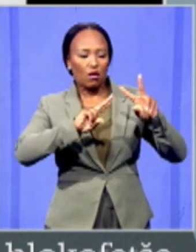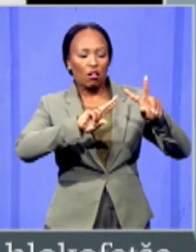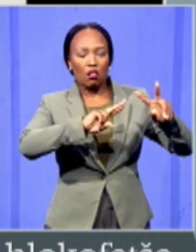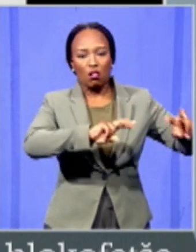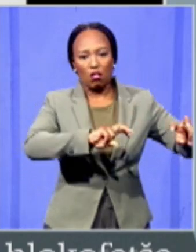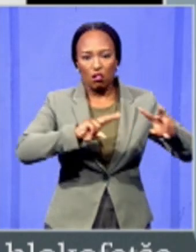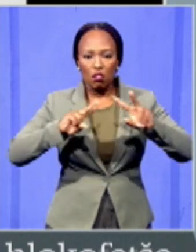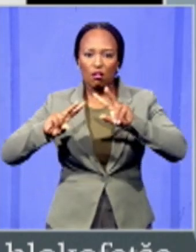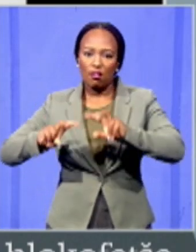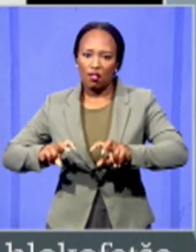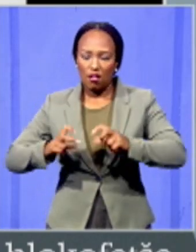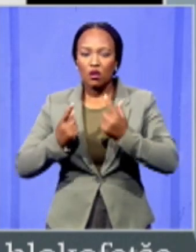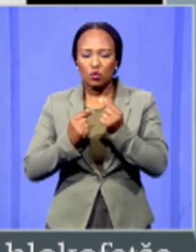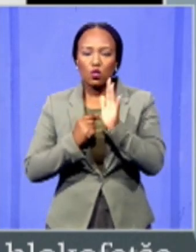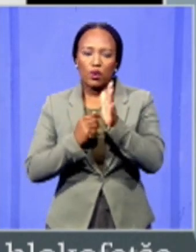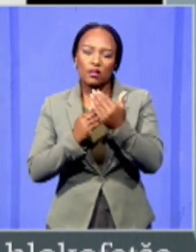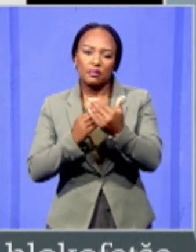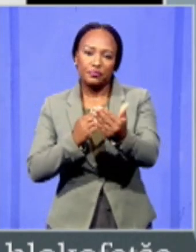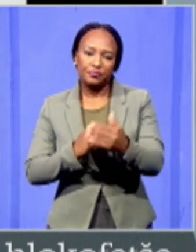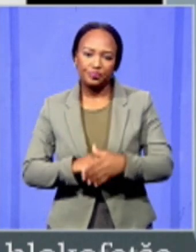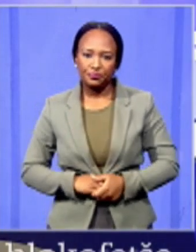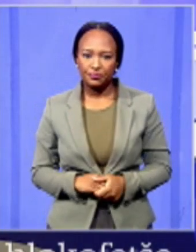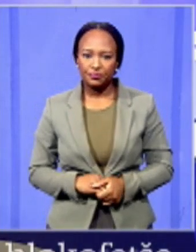we shall do so thoroughly so.